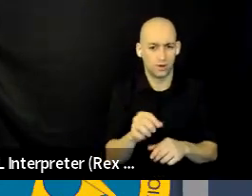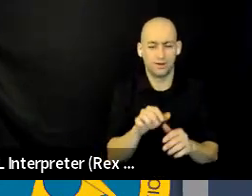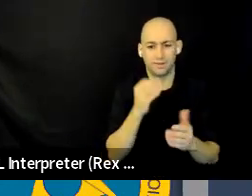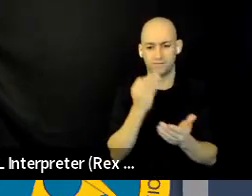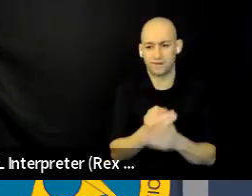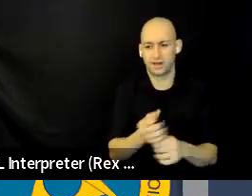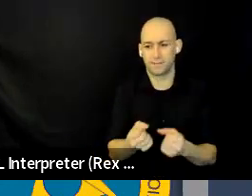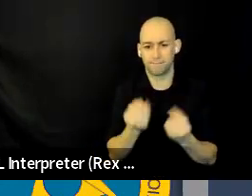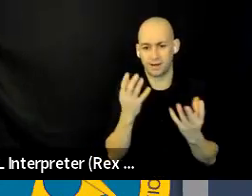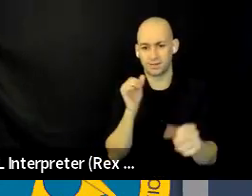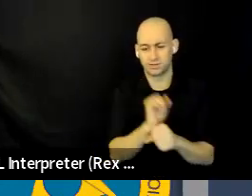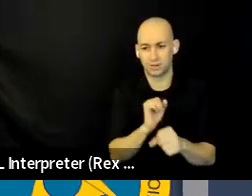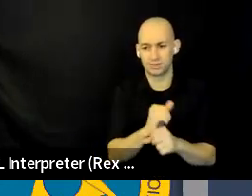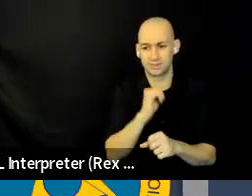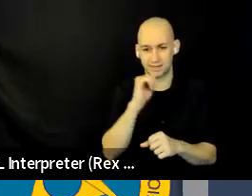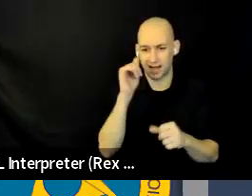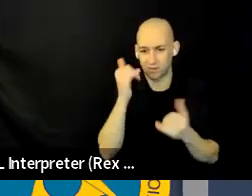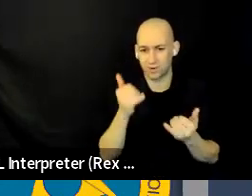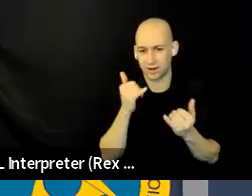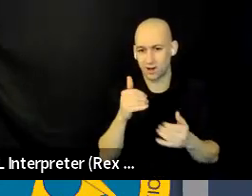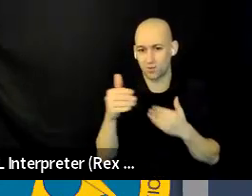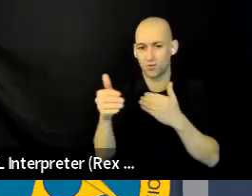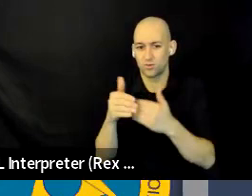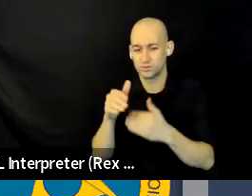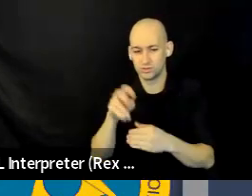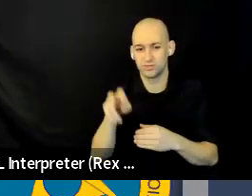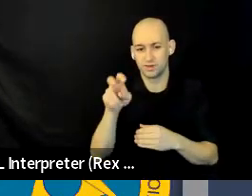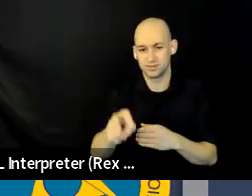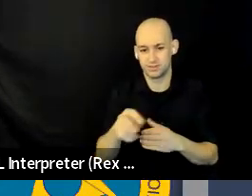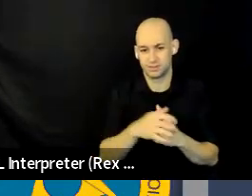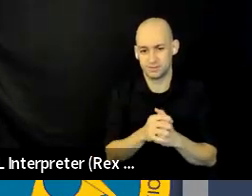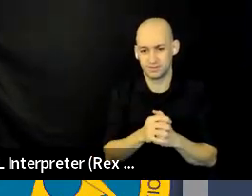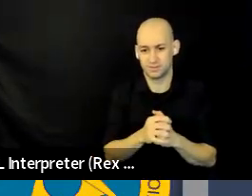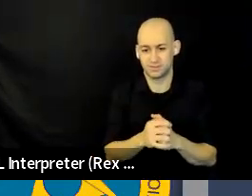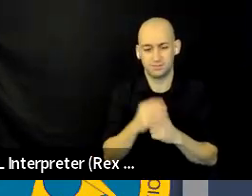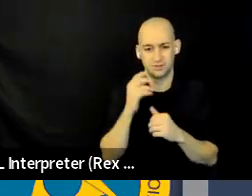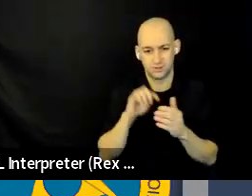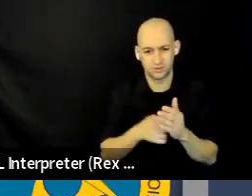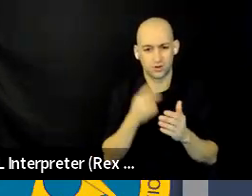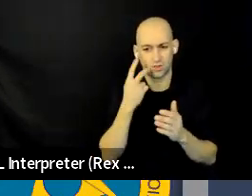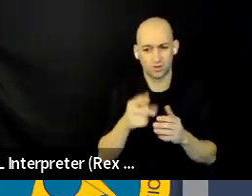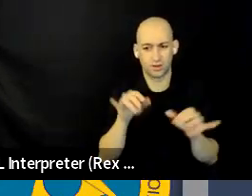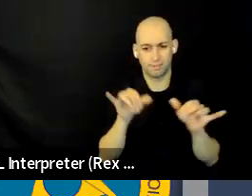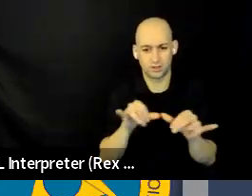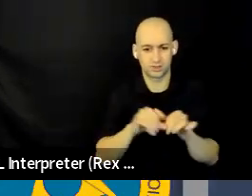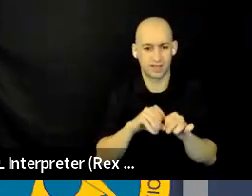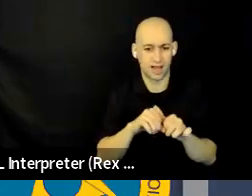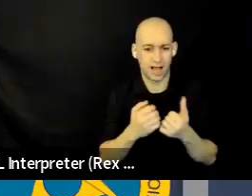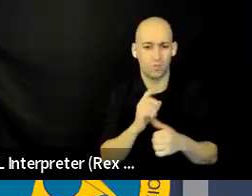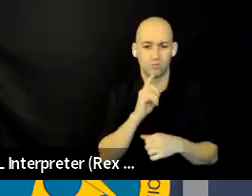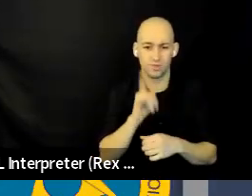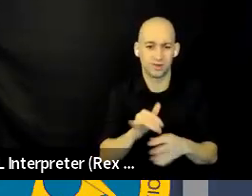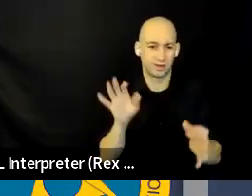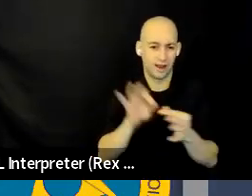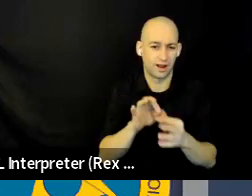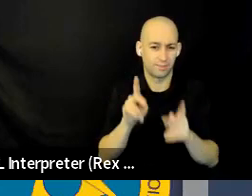jobs are not right now near transit. Can we start looking at those metrics as how we're actually linking people into